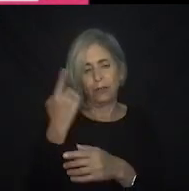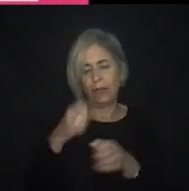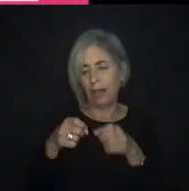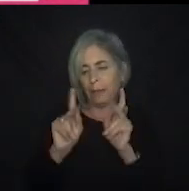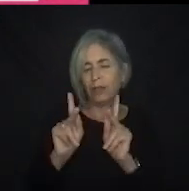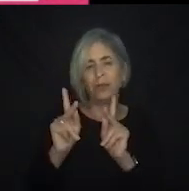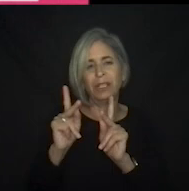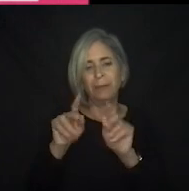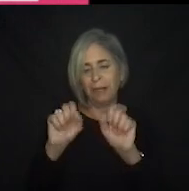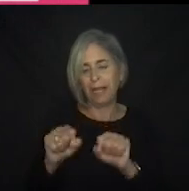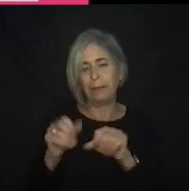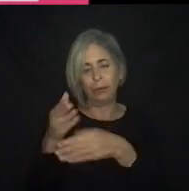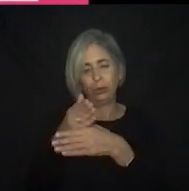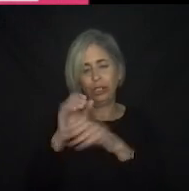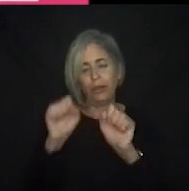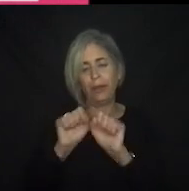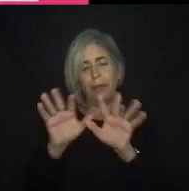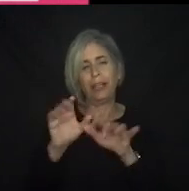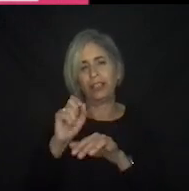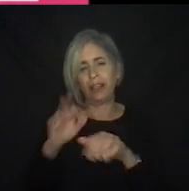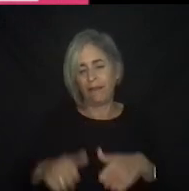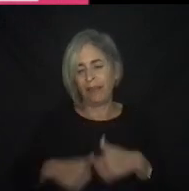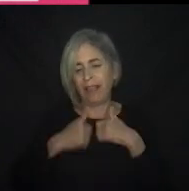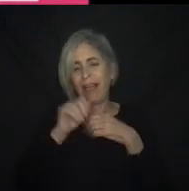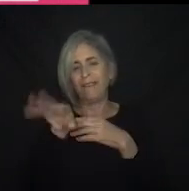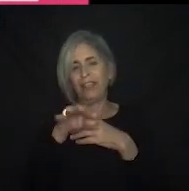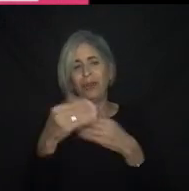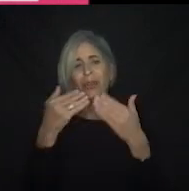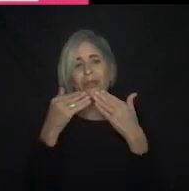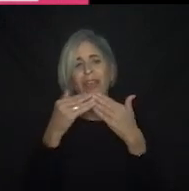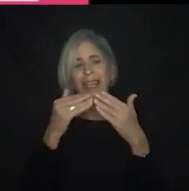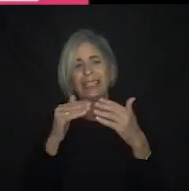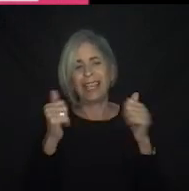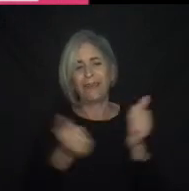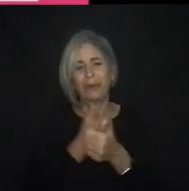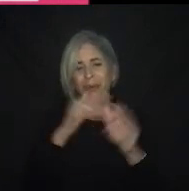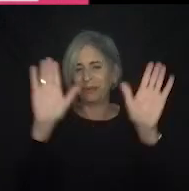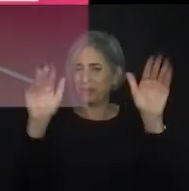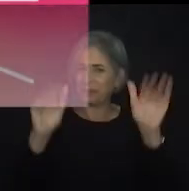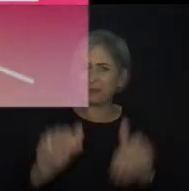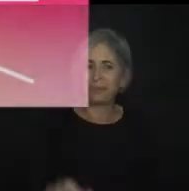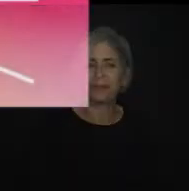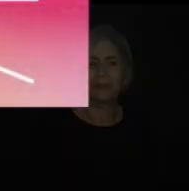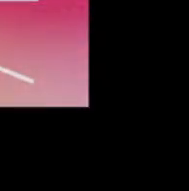for the opportunity to be able to share the magic of live video. Thanks so much, everyone.